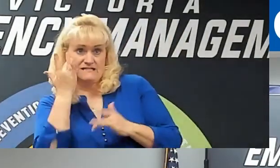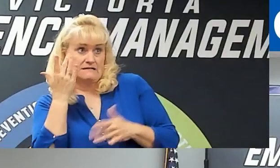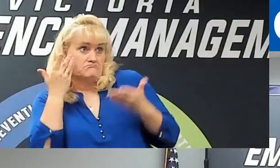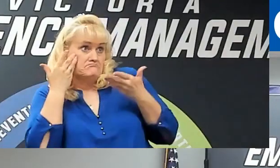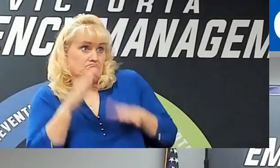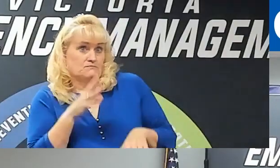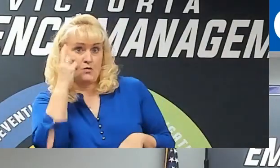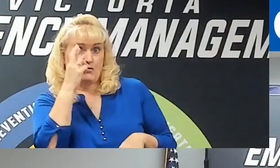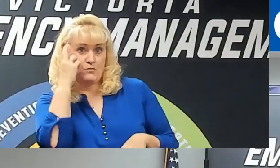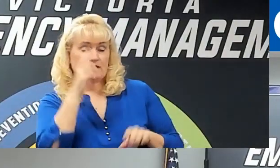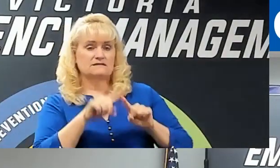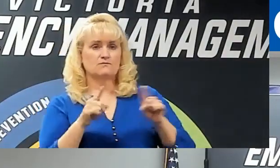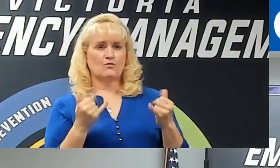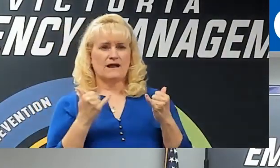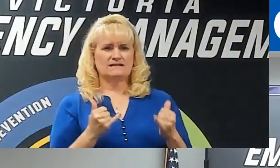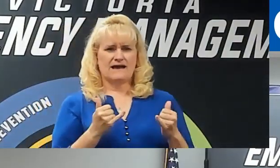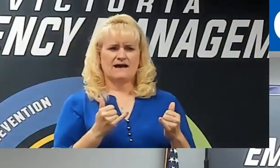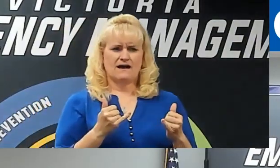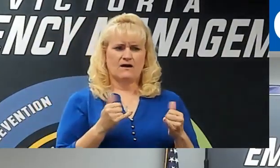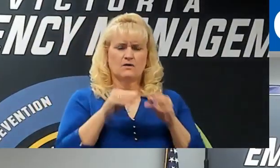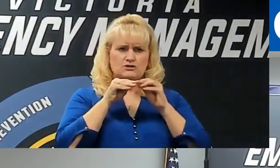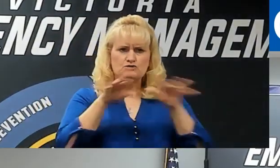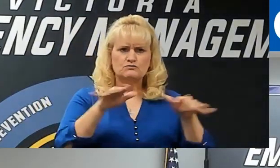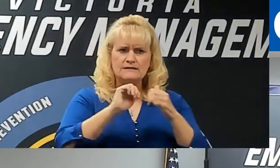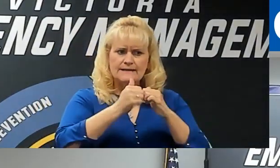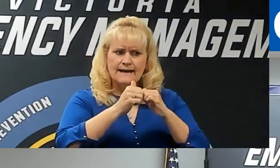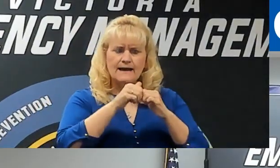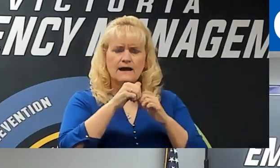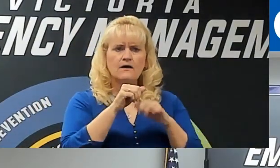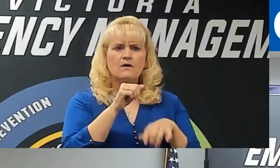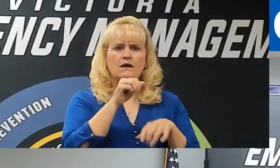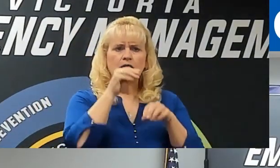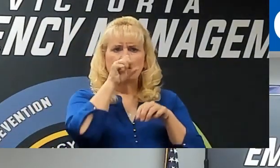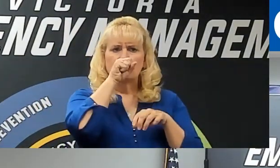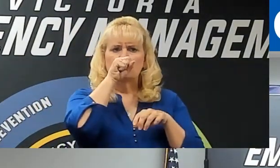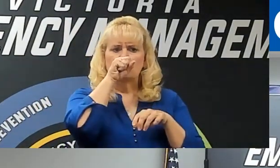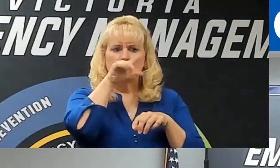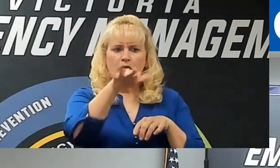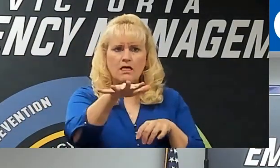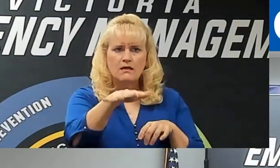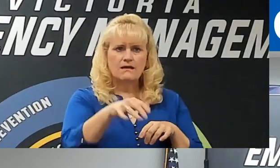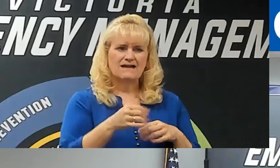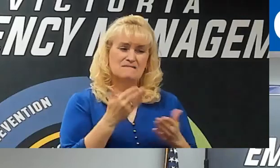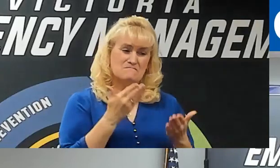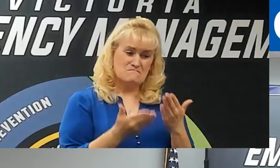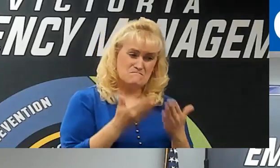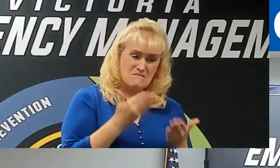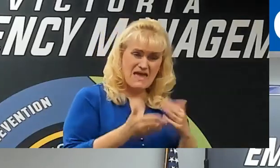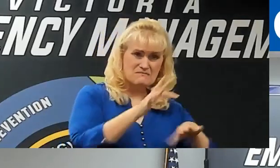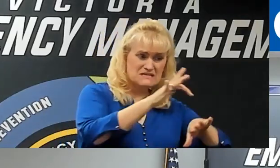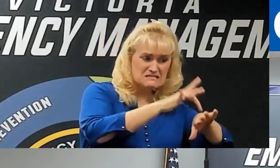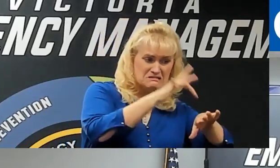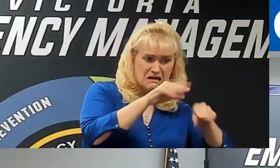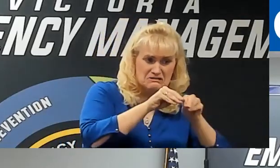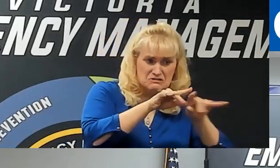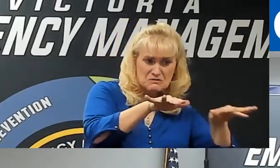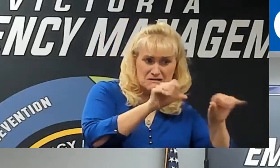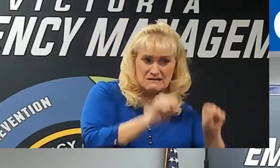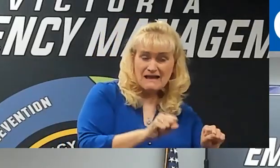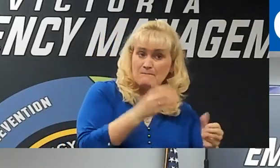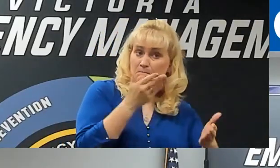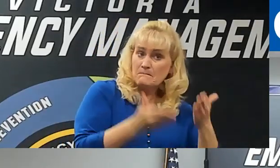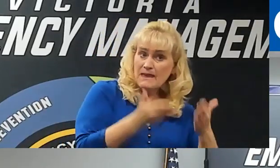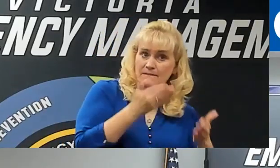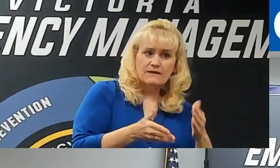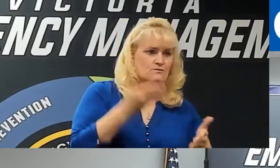therapy. They're kind of downplaying the fact that maybe you can spread it from touching things. But still, viruses can be spread through your hands.